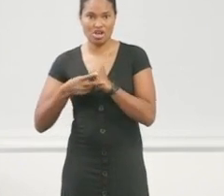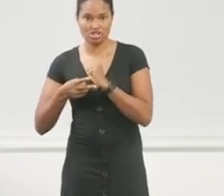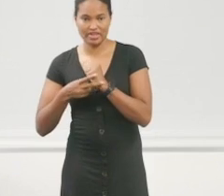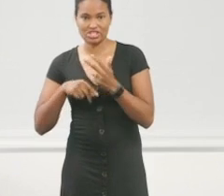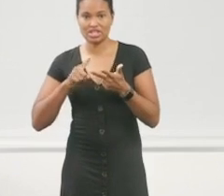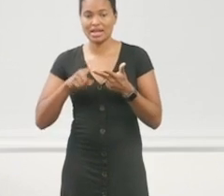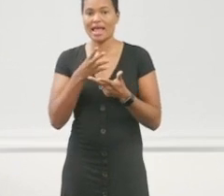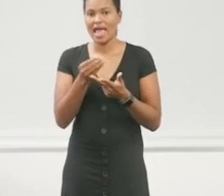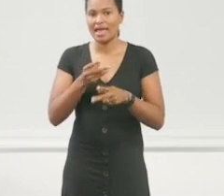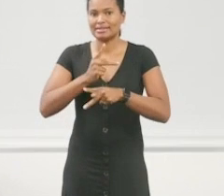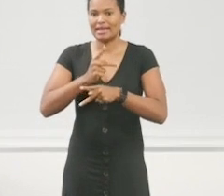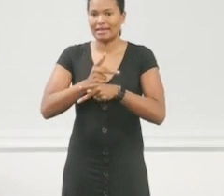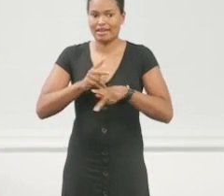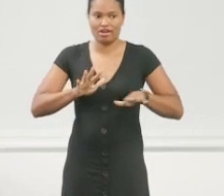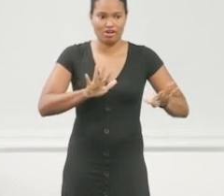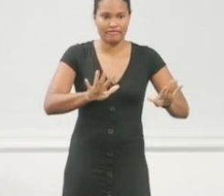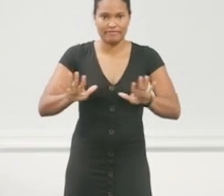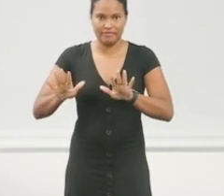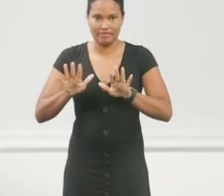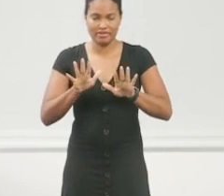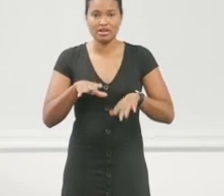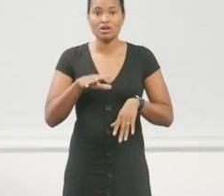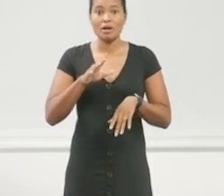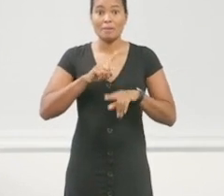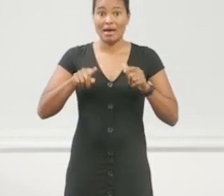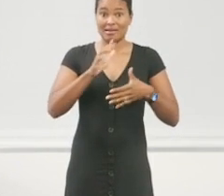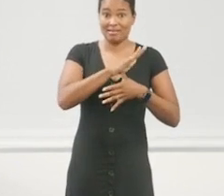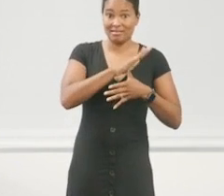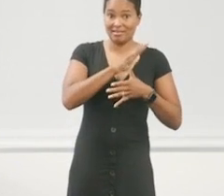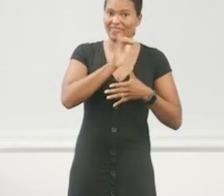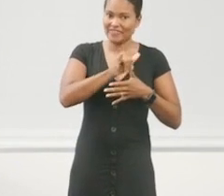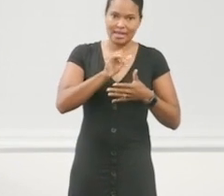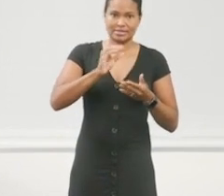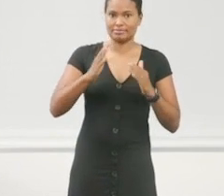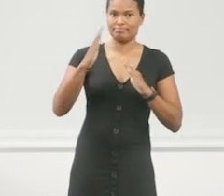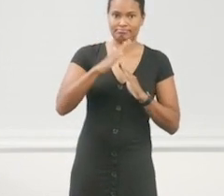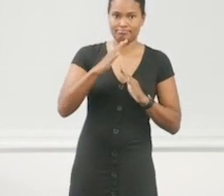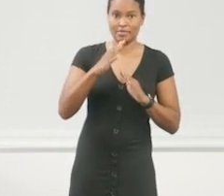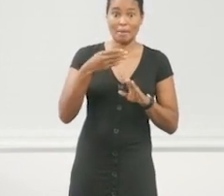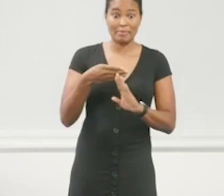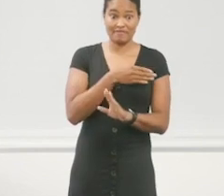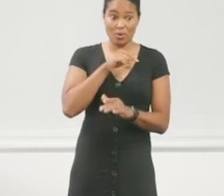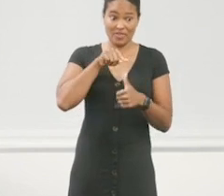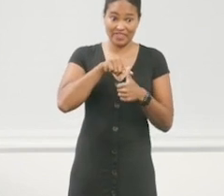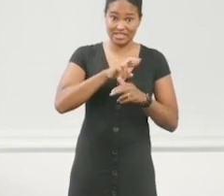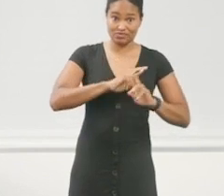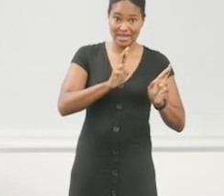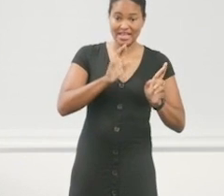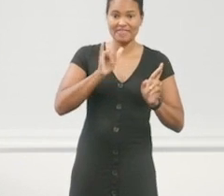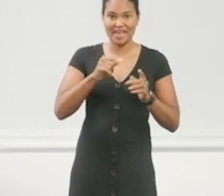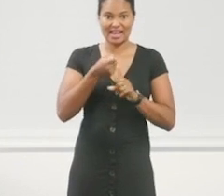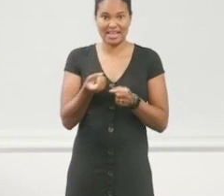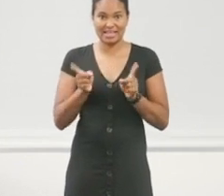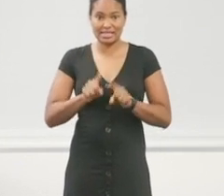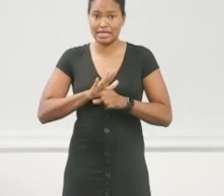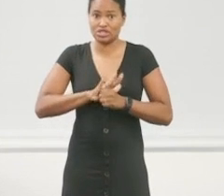that. But that life safety part is a big deal for us. Until we have that set, the incident is highly stressful, of course, but in an